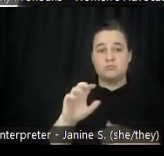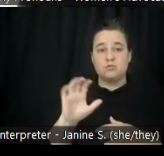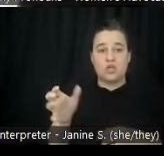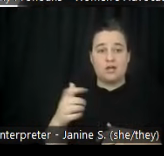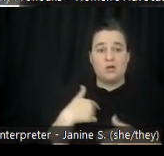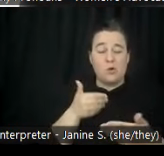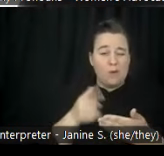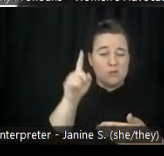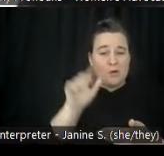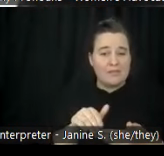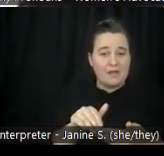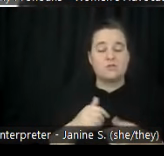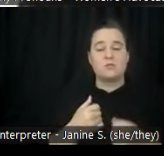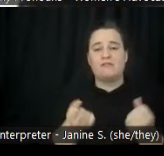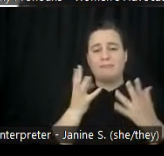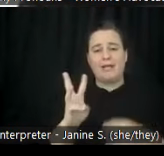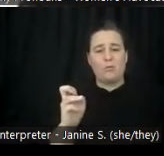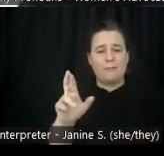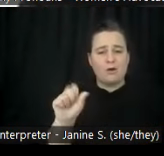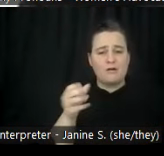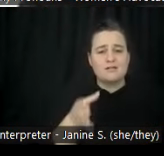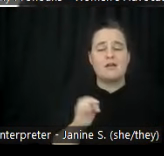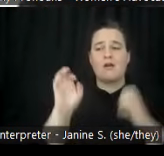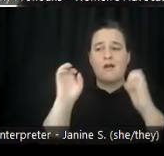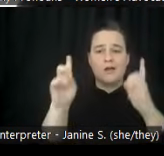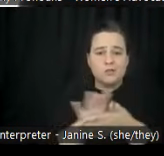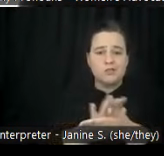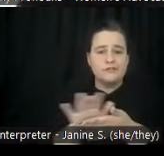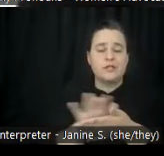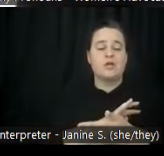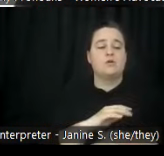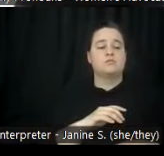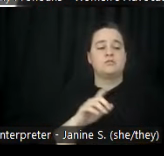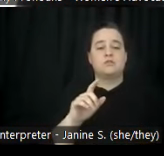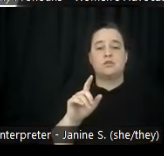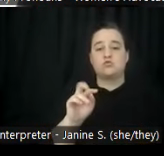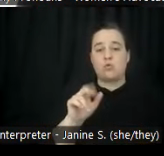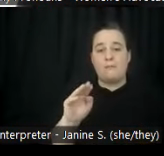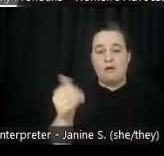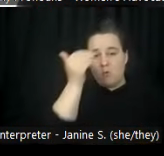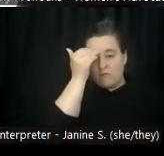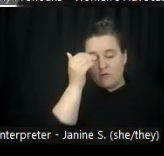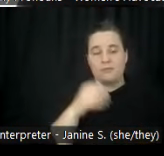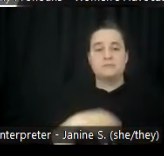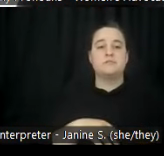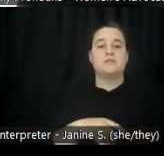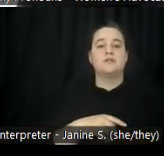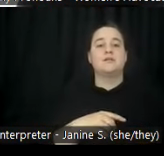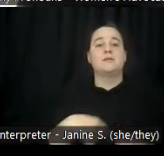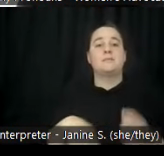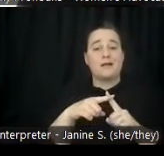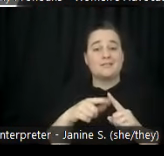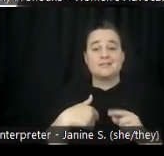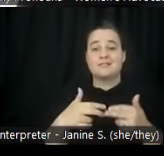over dozens of webinars and educational videos and trauma-informed yoga. As promised, we have the PowerPoint slides